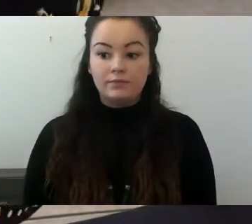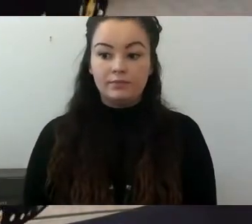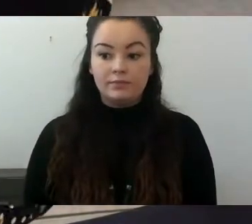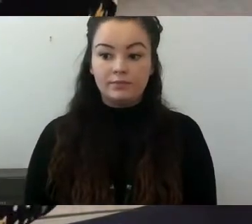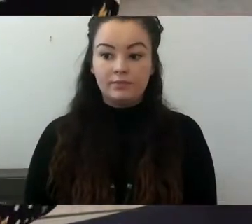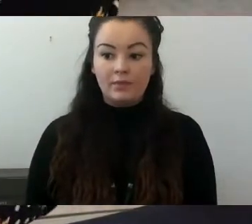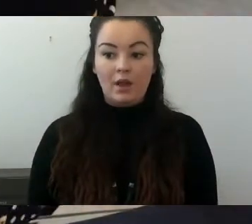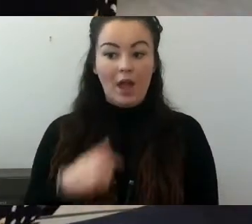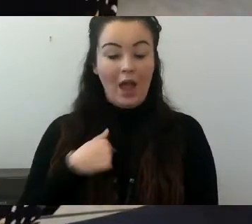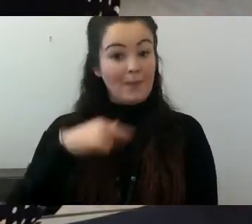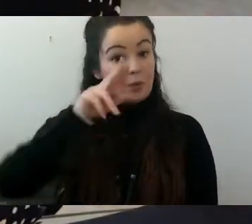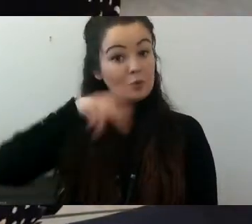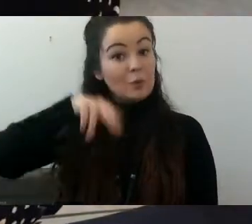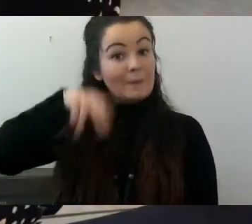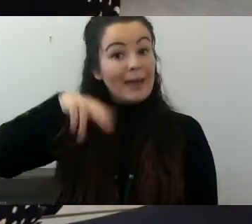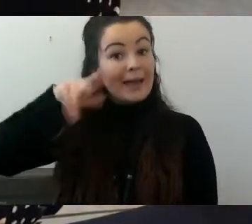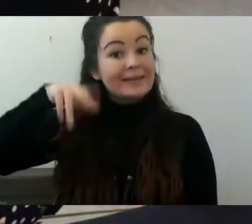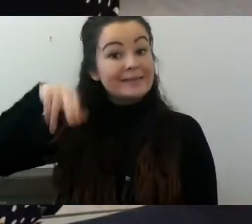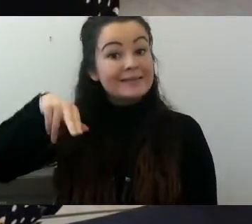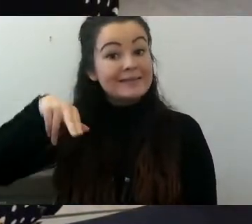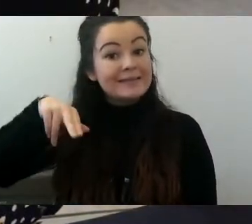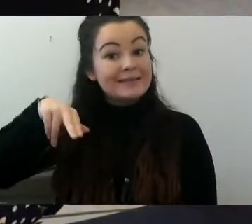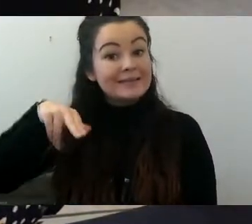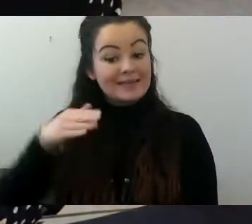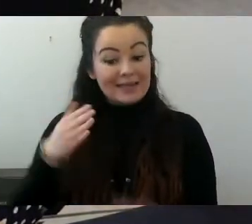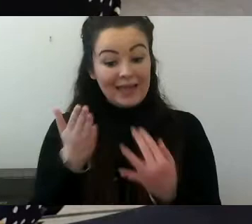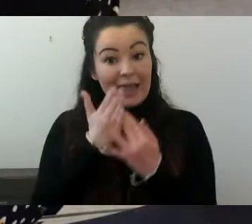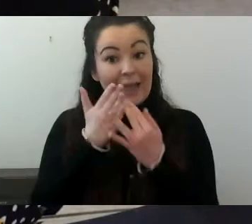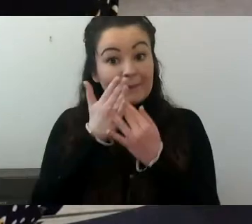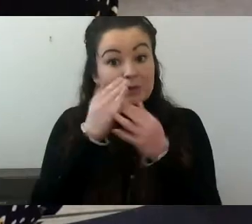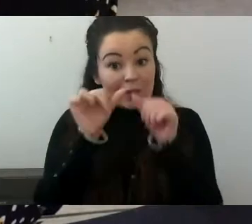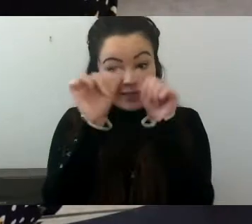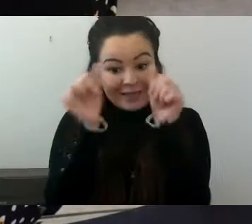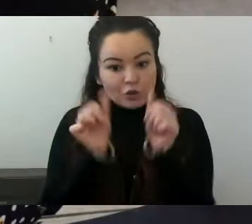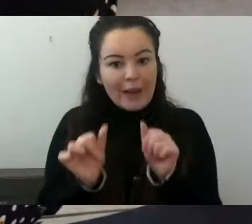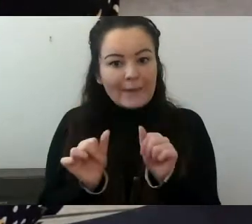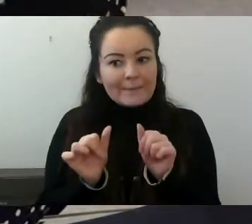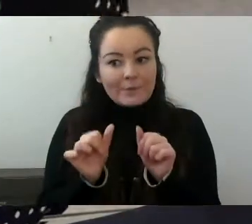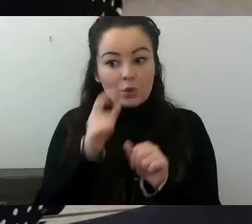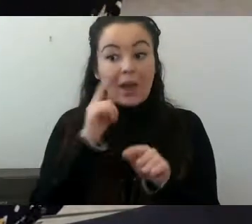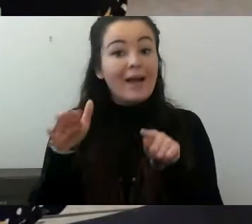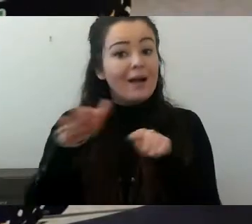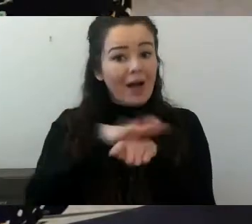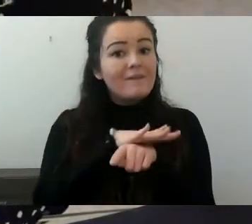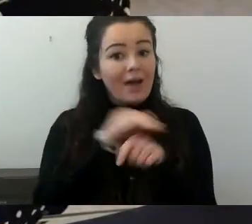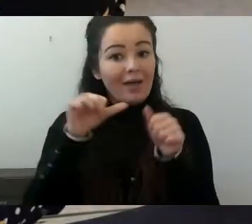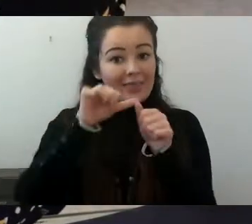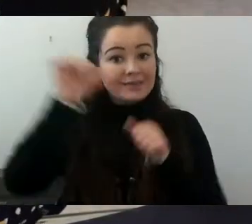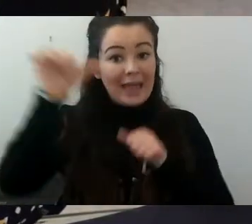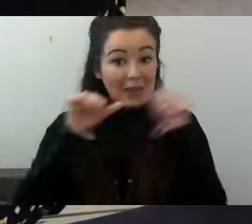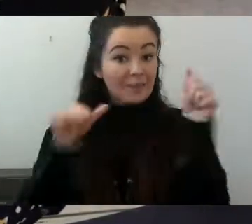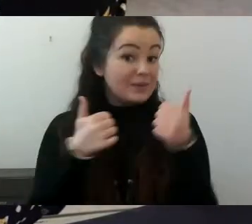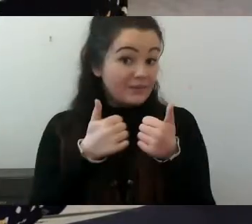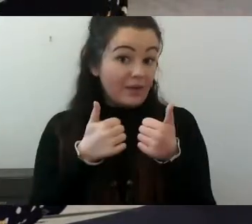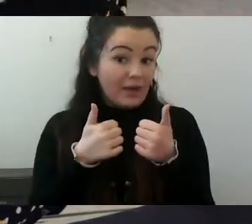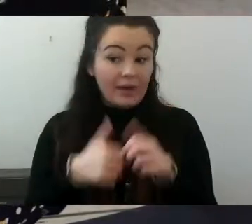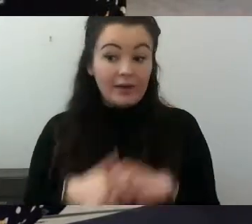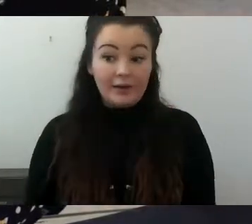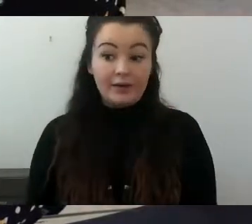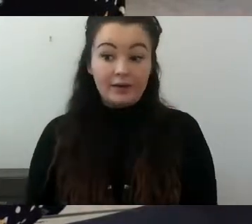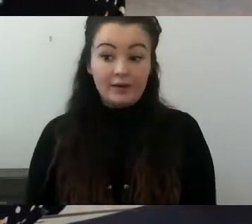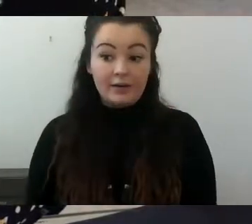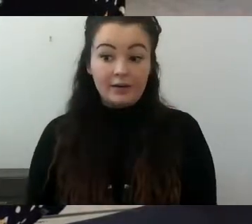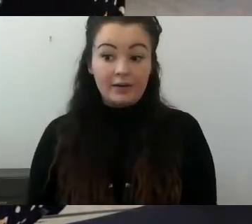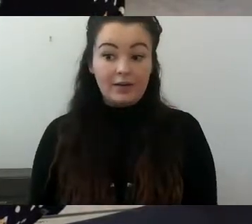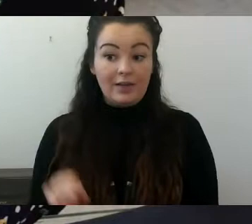paint in between the shapes, and you can go over the masking tape, go